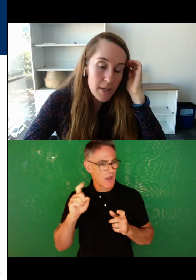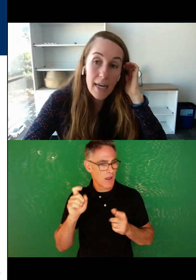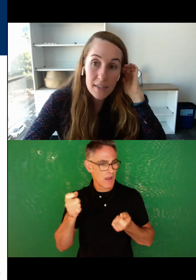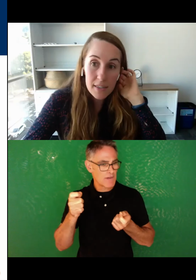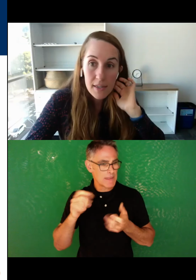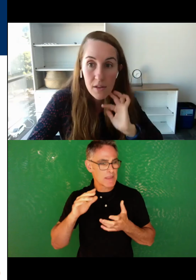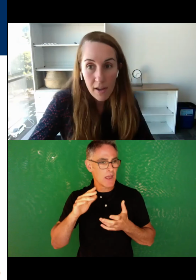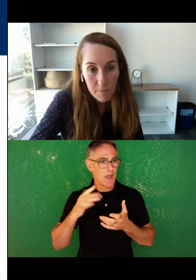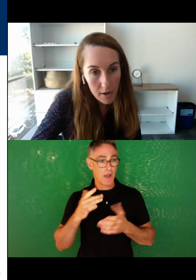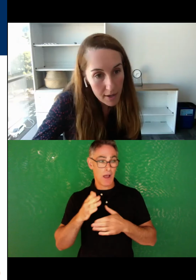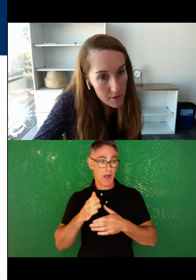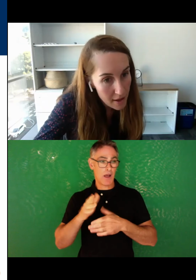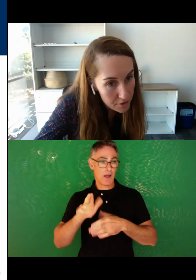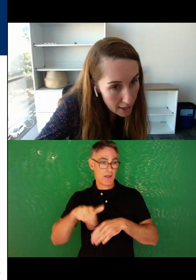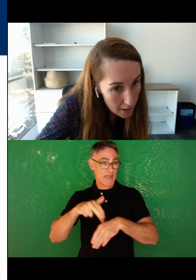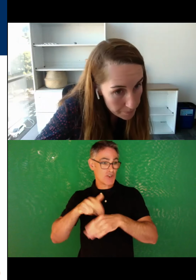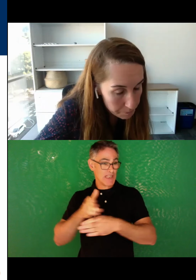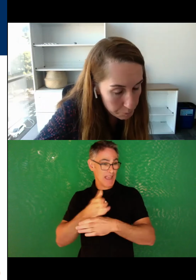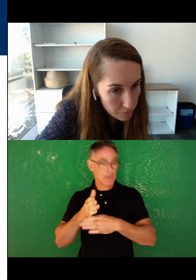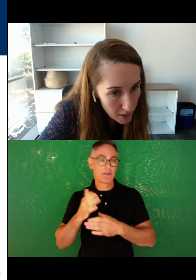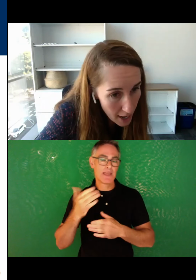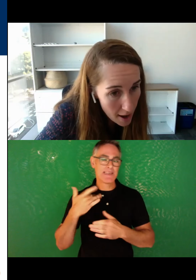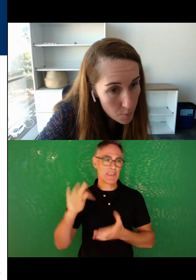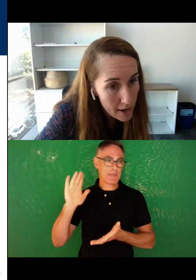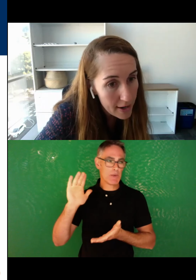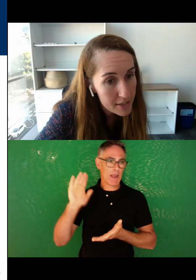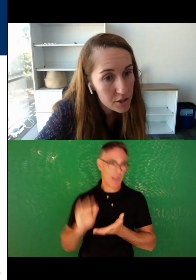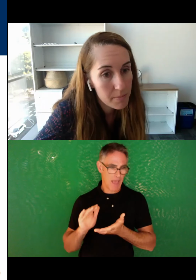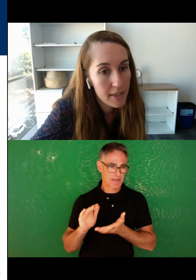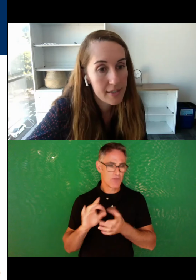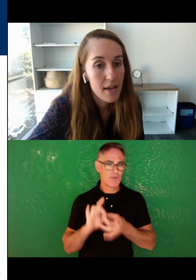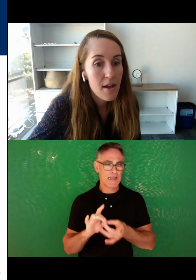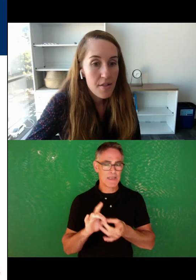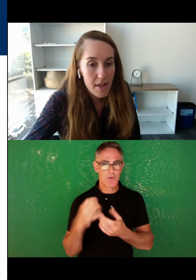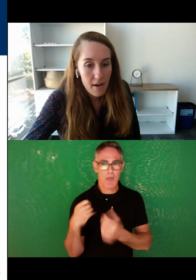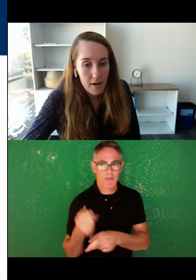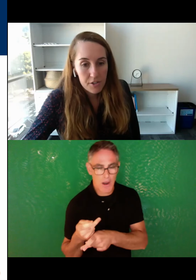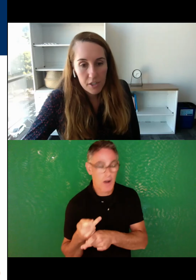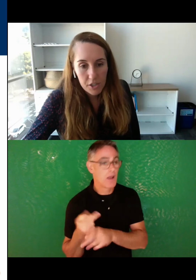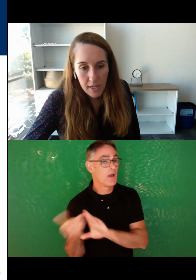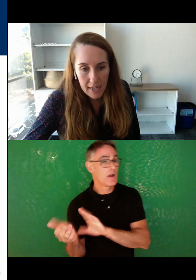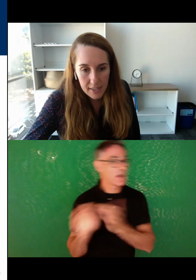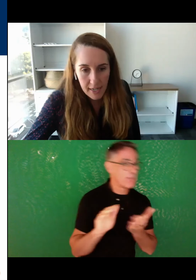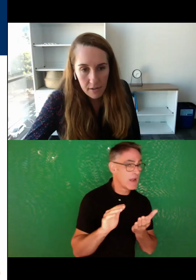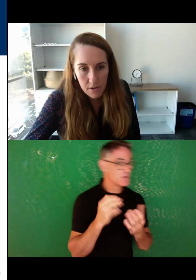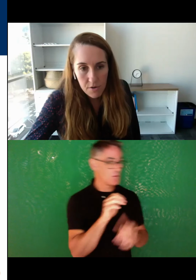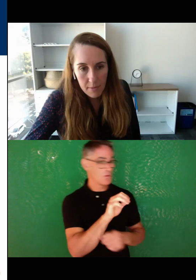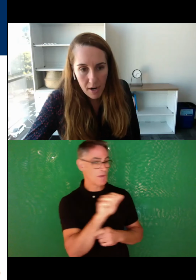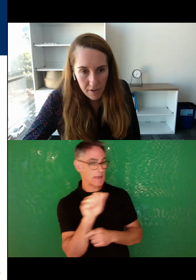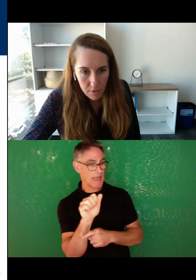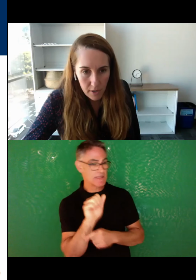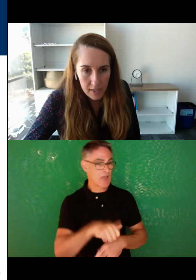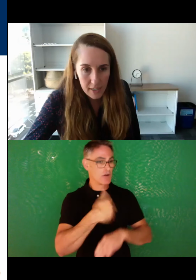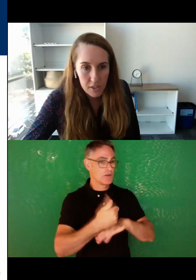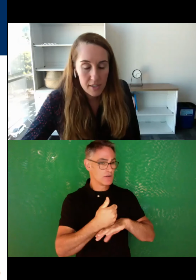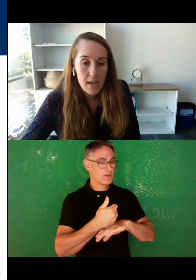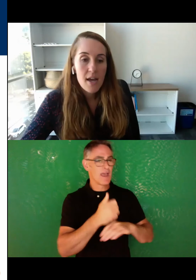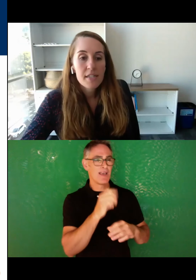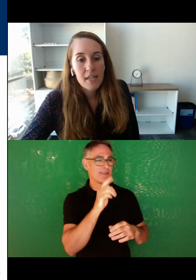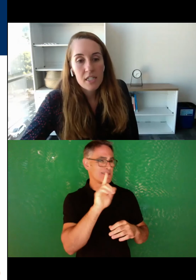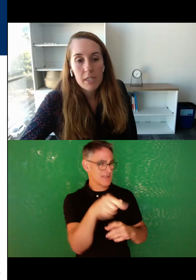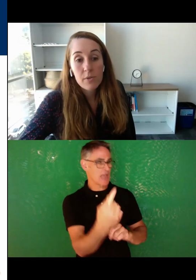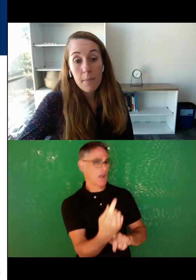doing a bit less in the way of partnering with healthcare, whereas AAAs that are structured as standalone nonprofit